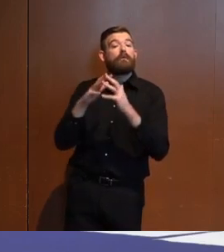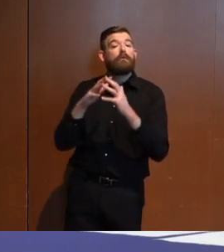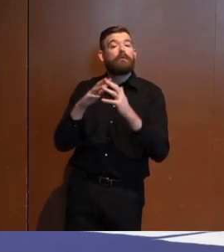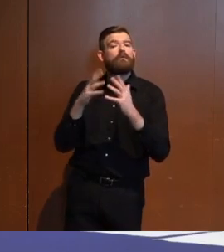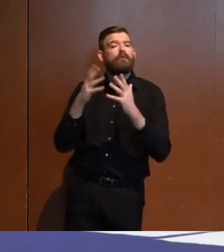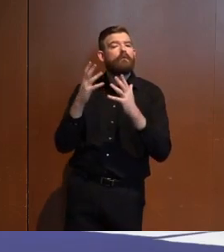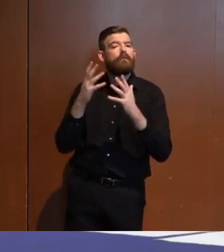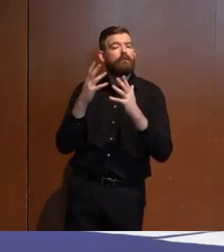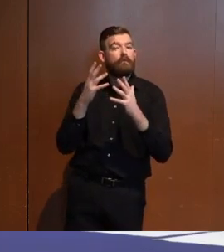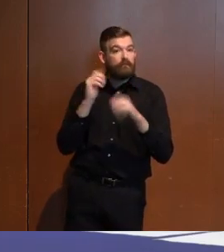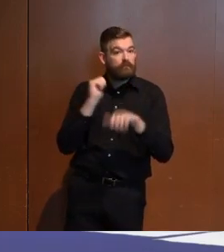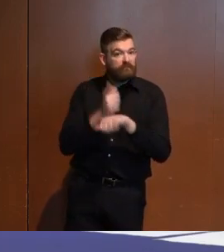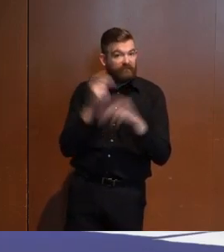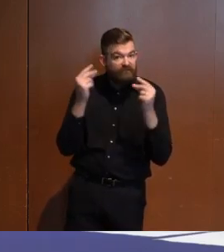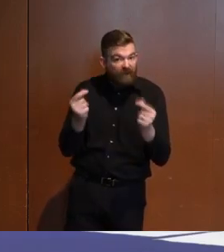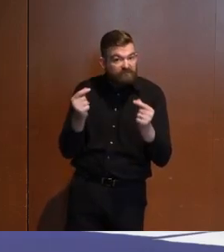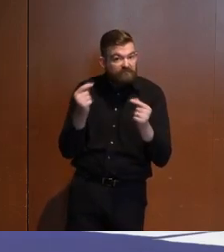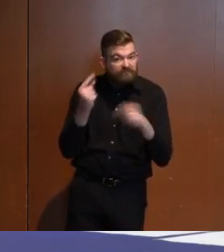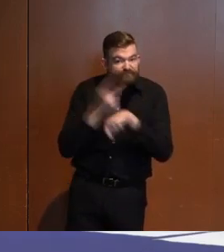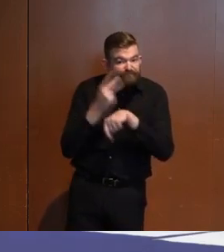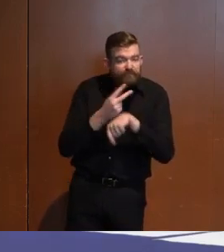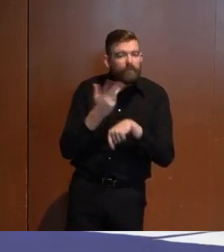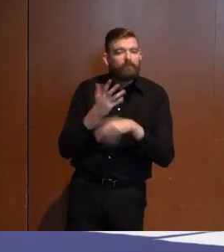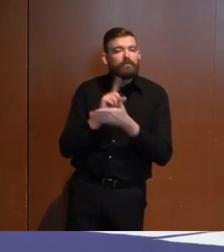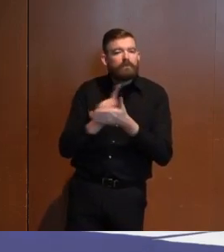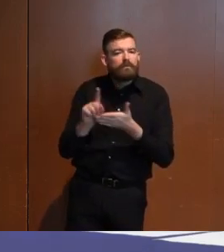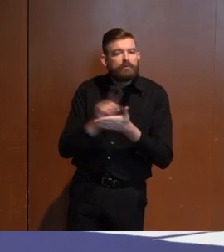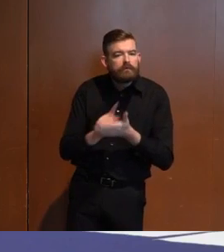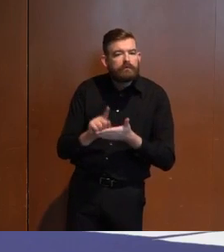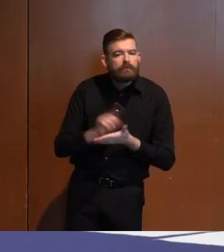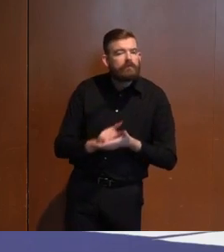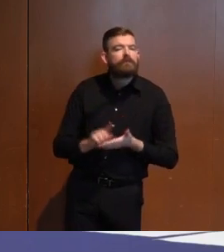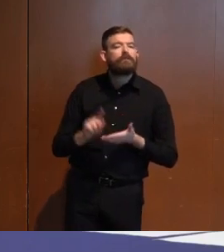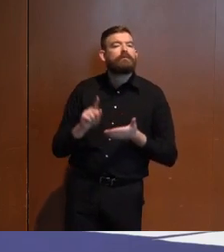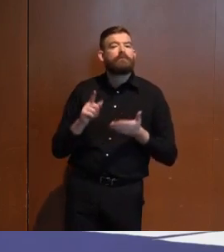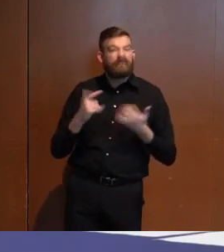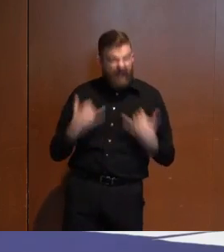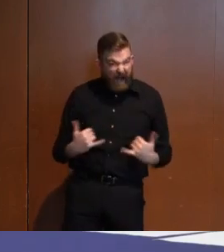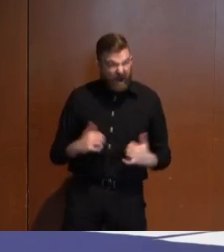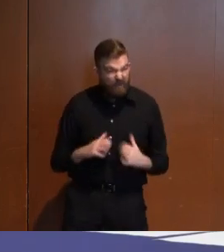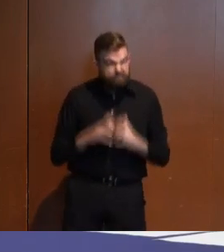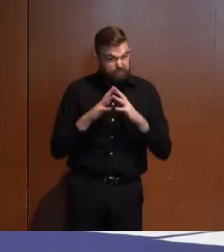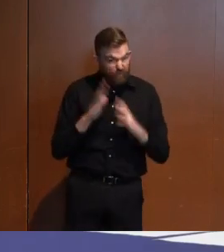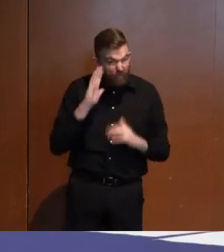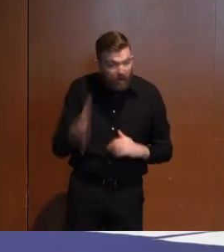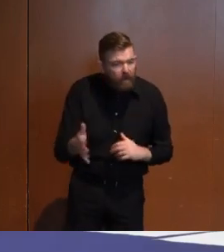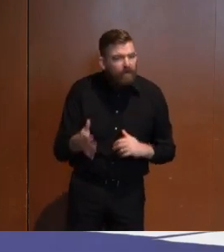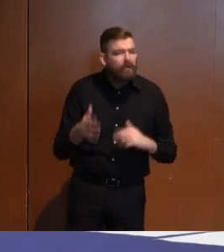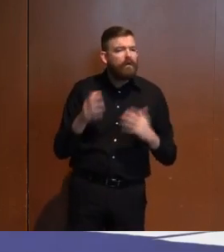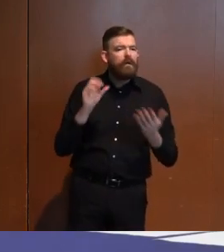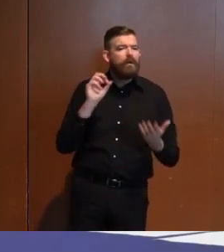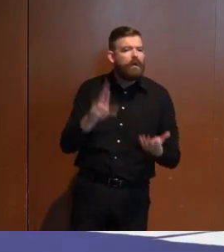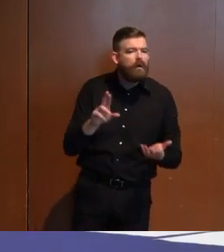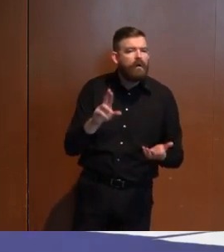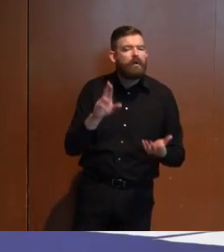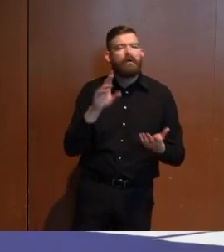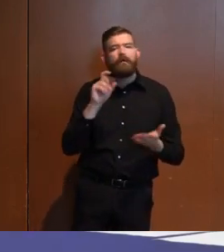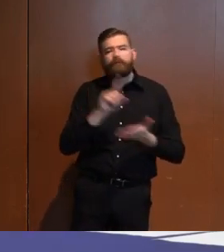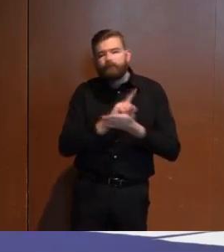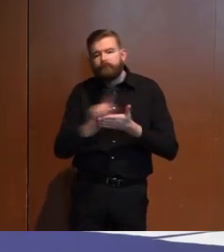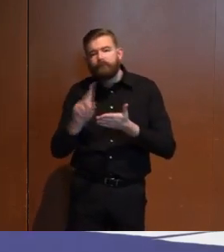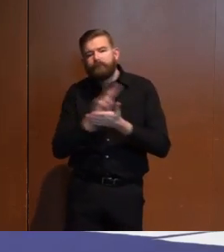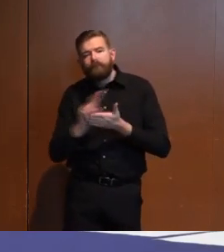So specifically, are they going to begin to be constructed right away? Do we know, will it take a week or 2 weeks or 3